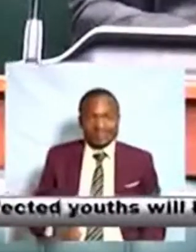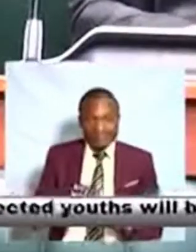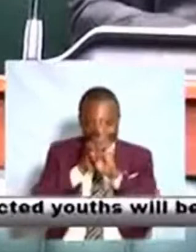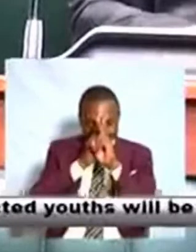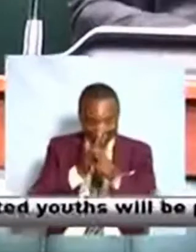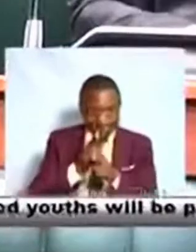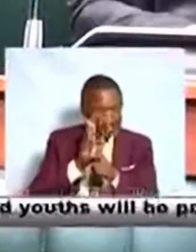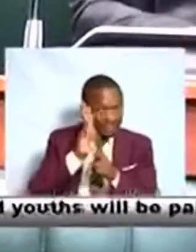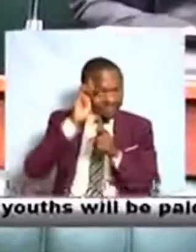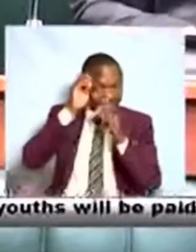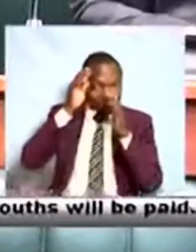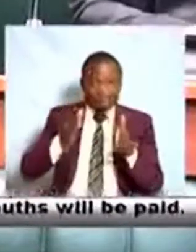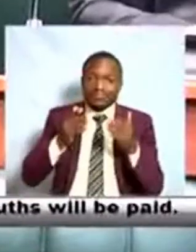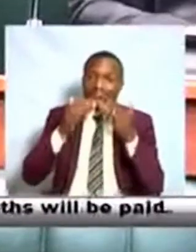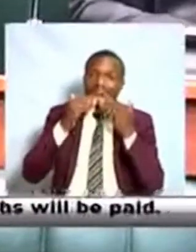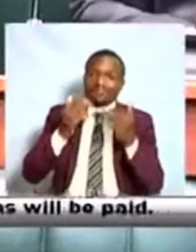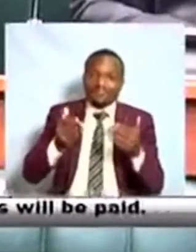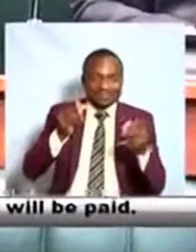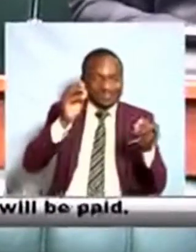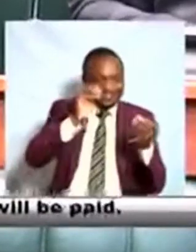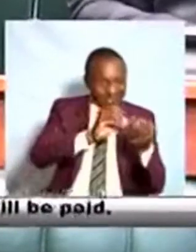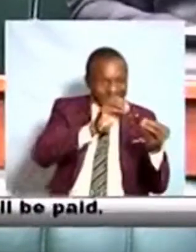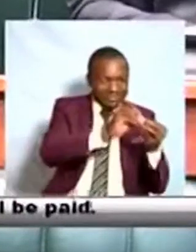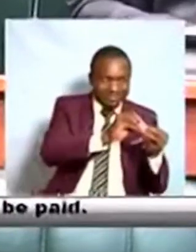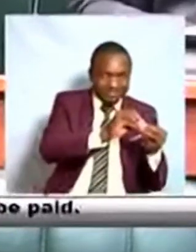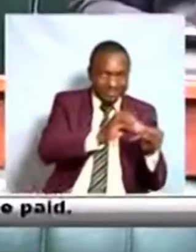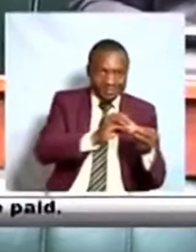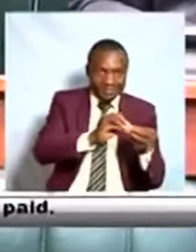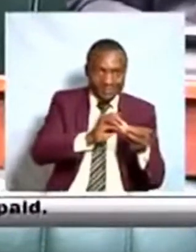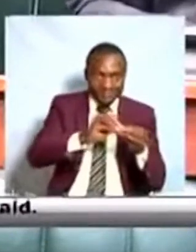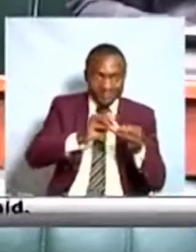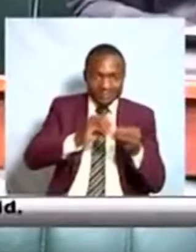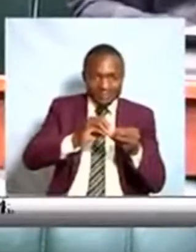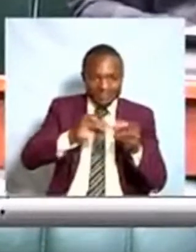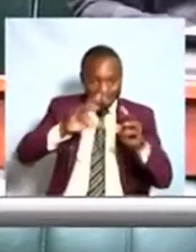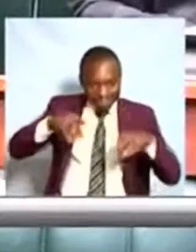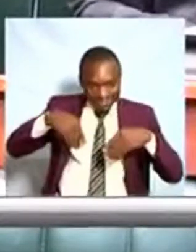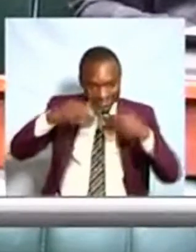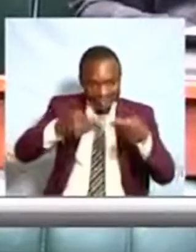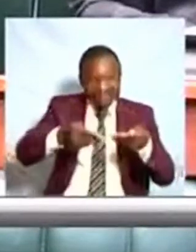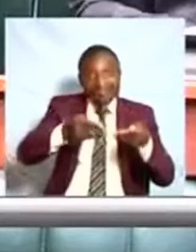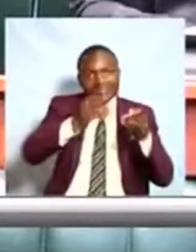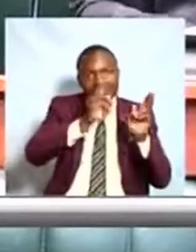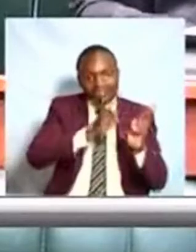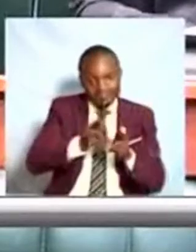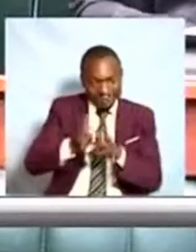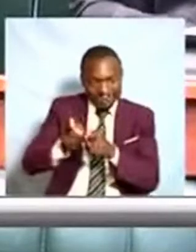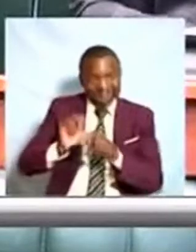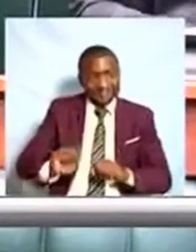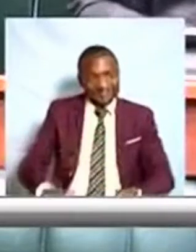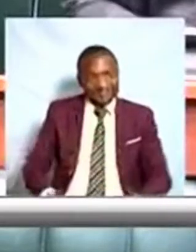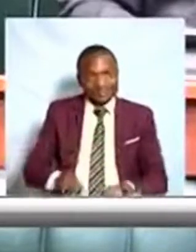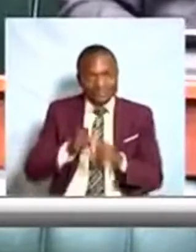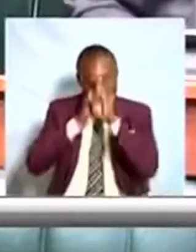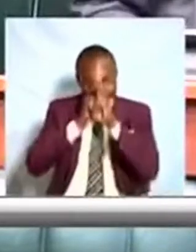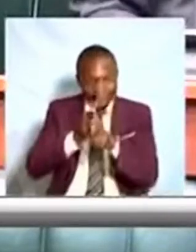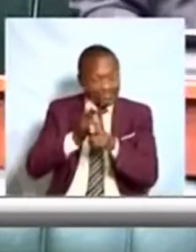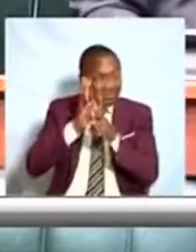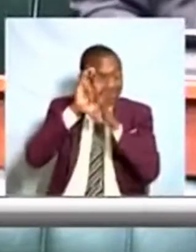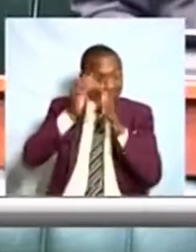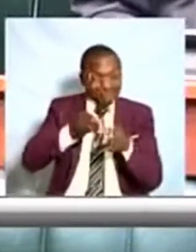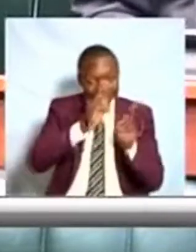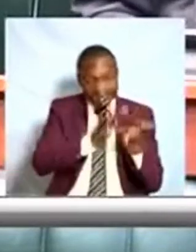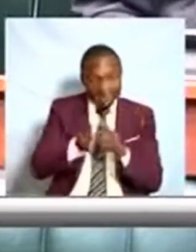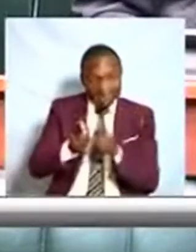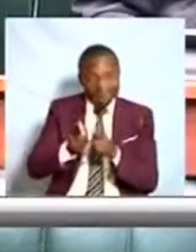Minister. Thank you very much for the provided responses. Minister, in responding